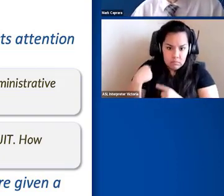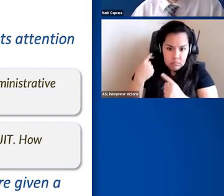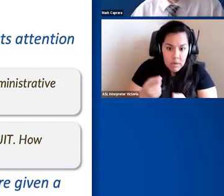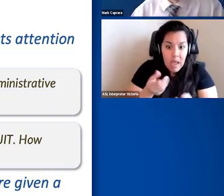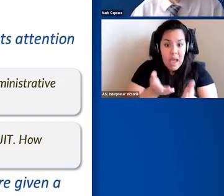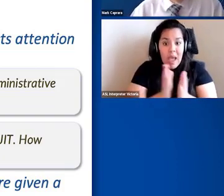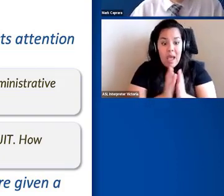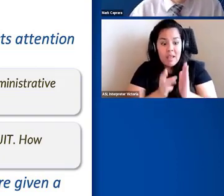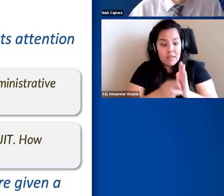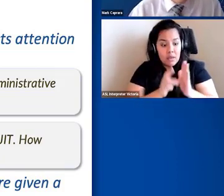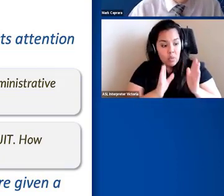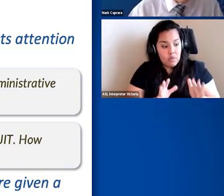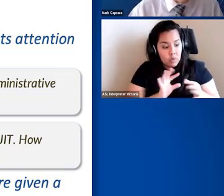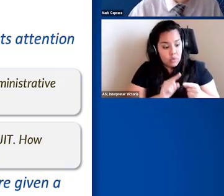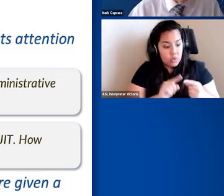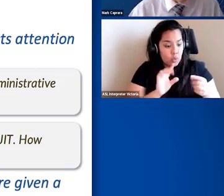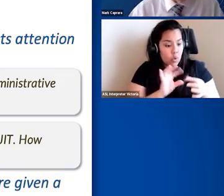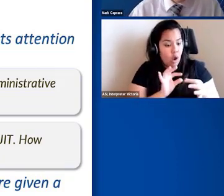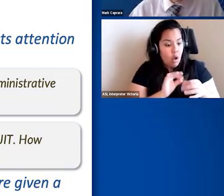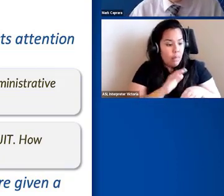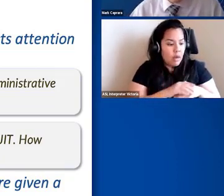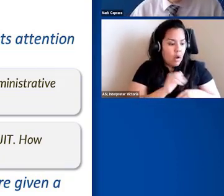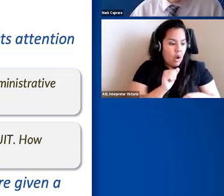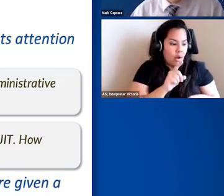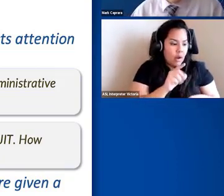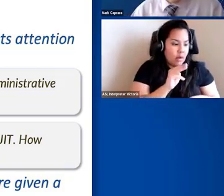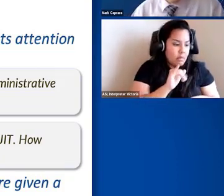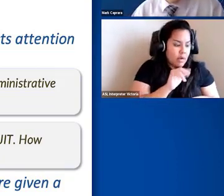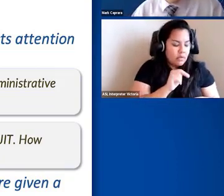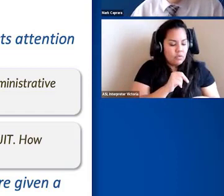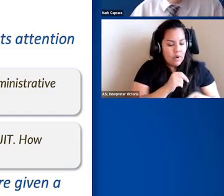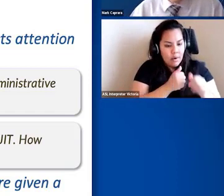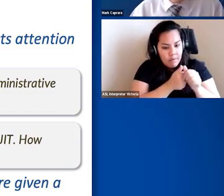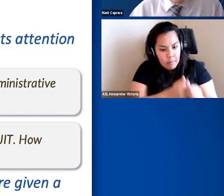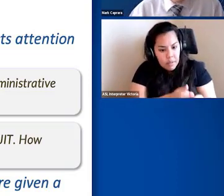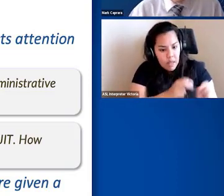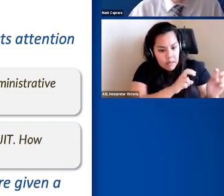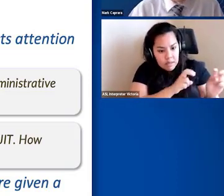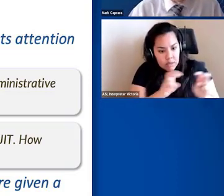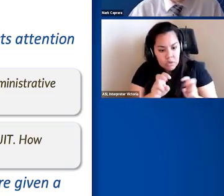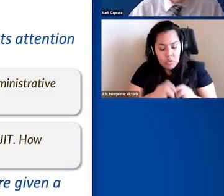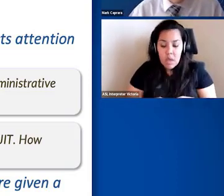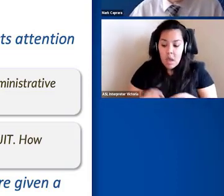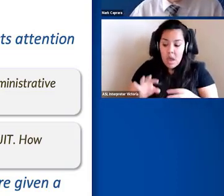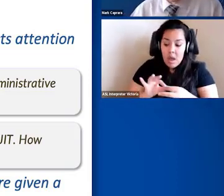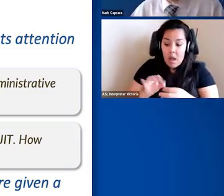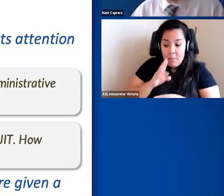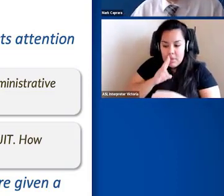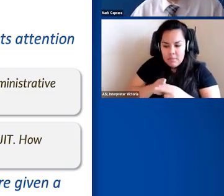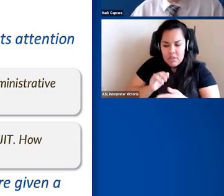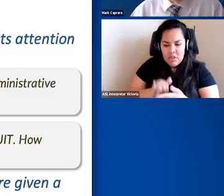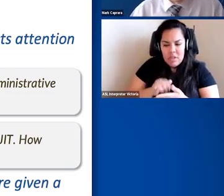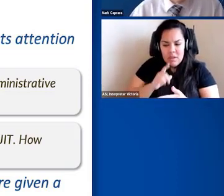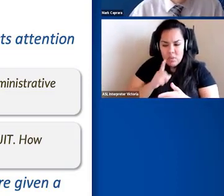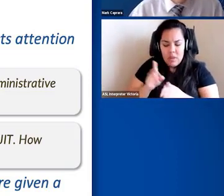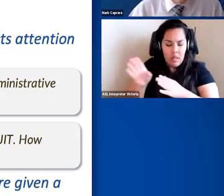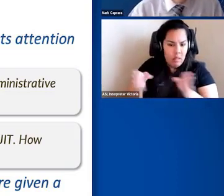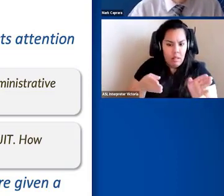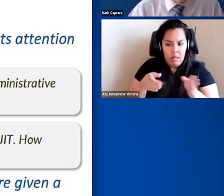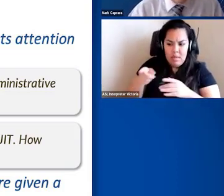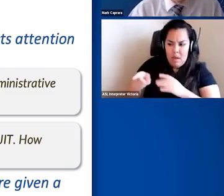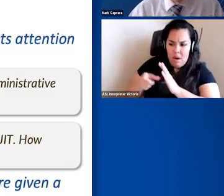on administrative and compliance issues. Comments mentioned that this detracts from reviewers'